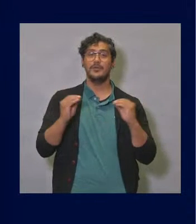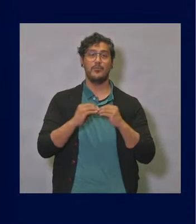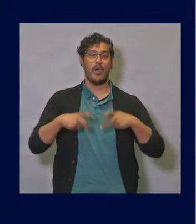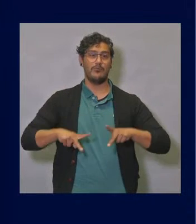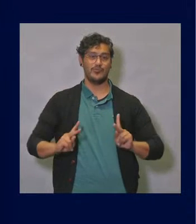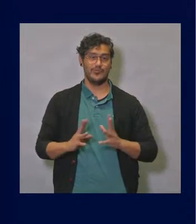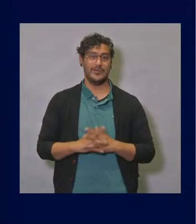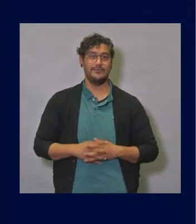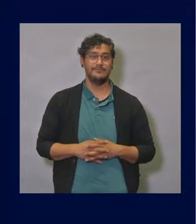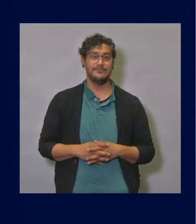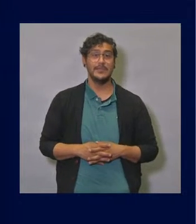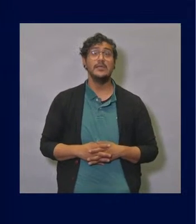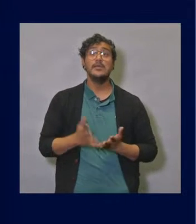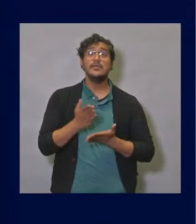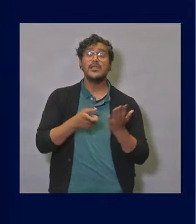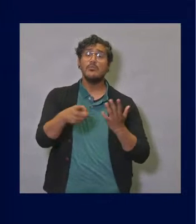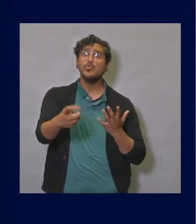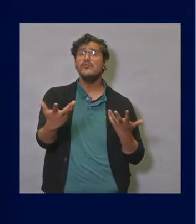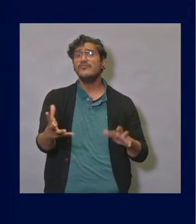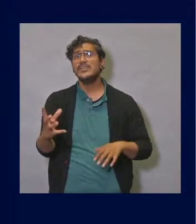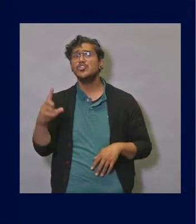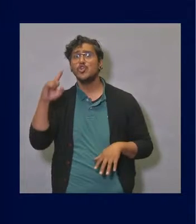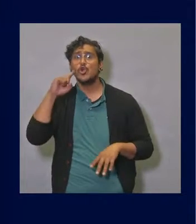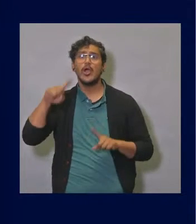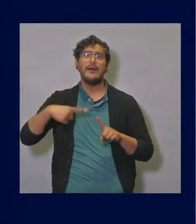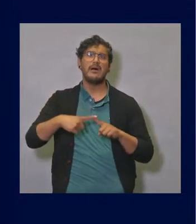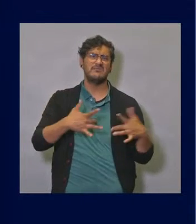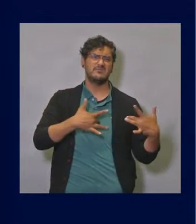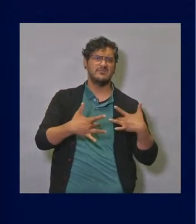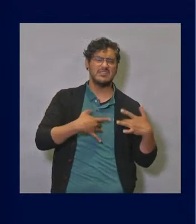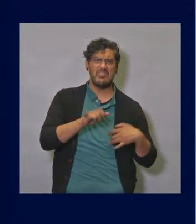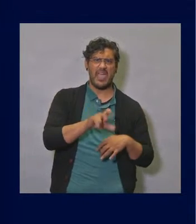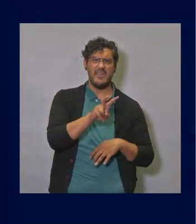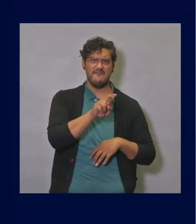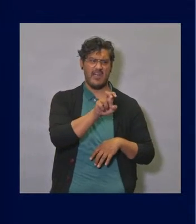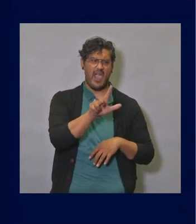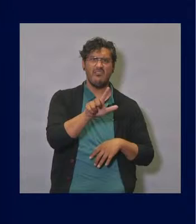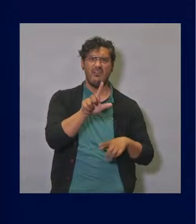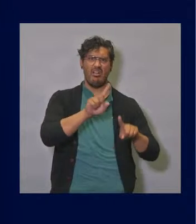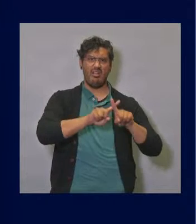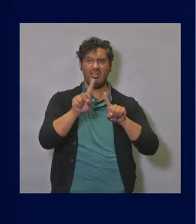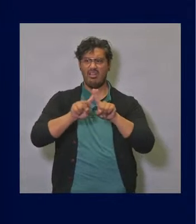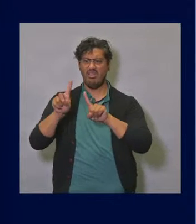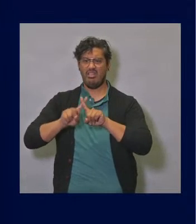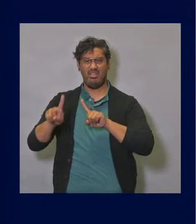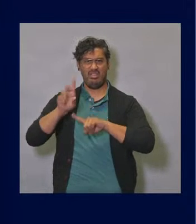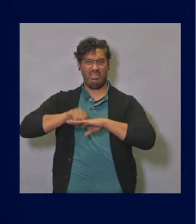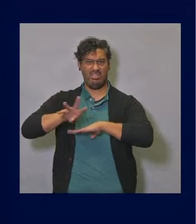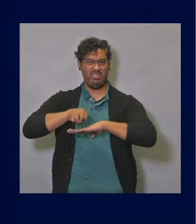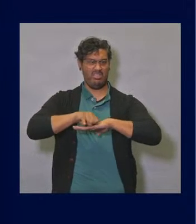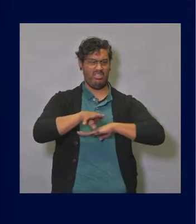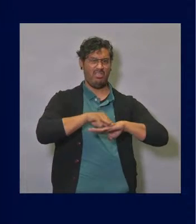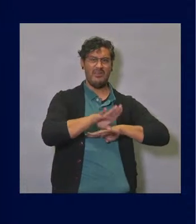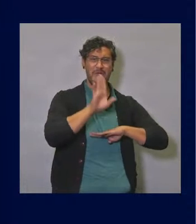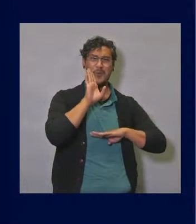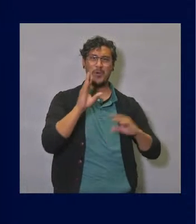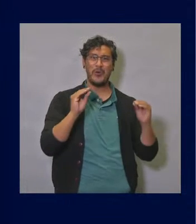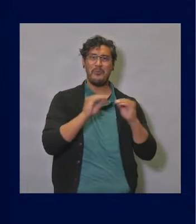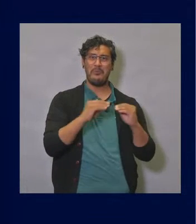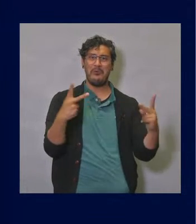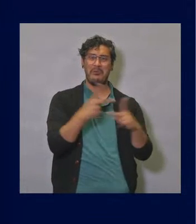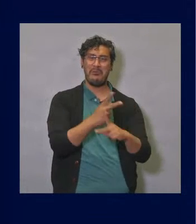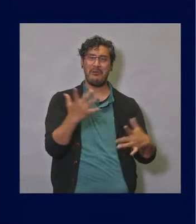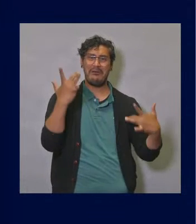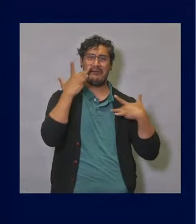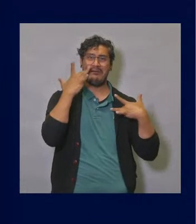it. Some of you may have been hearing about the concern that viral variants may be contributing to rising infection rates in other parts